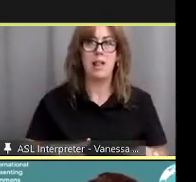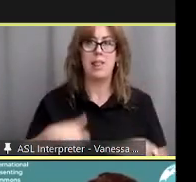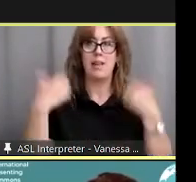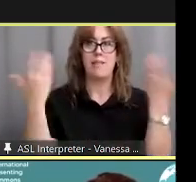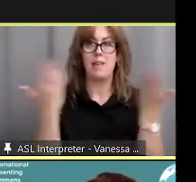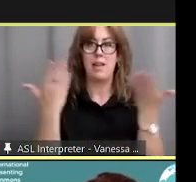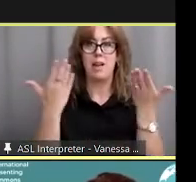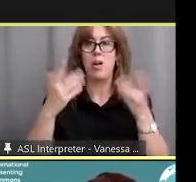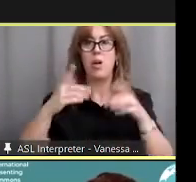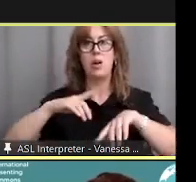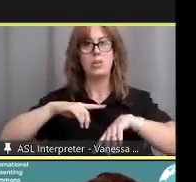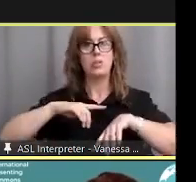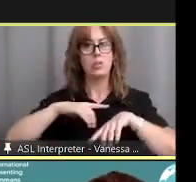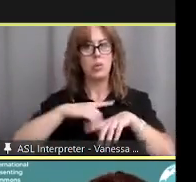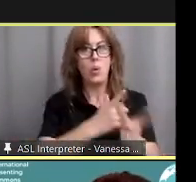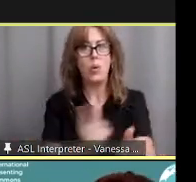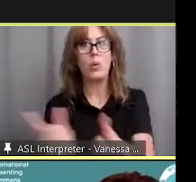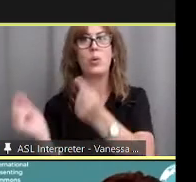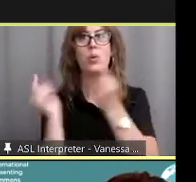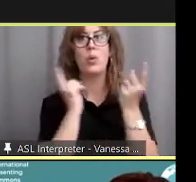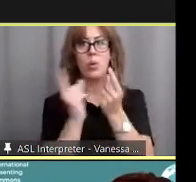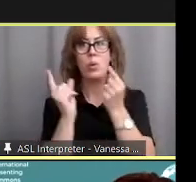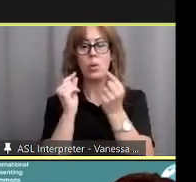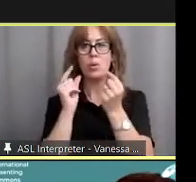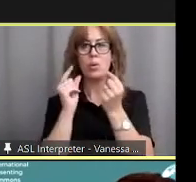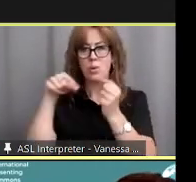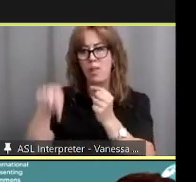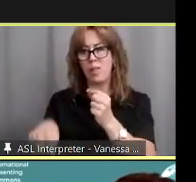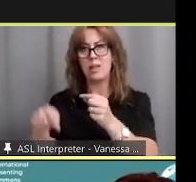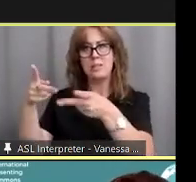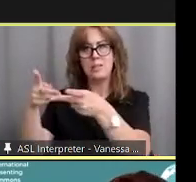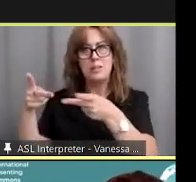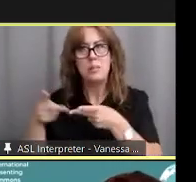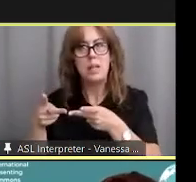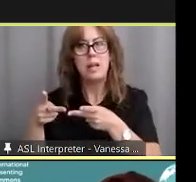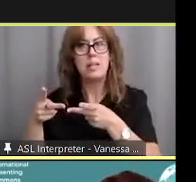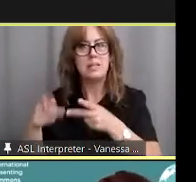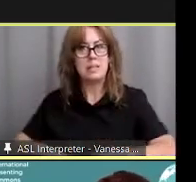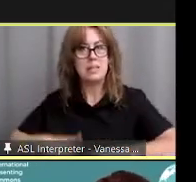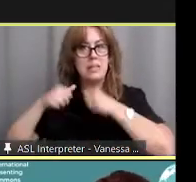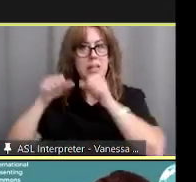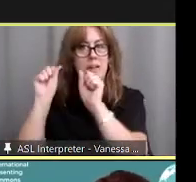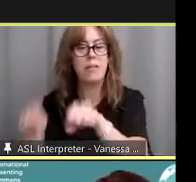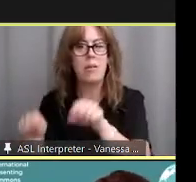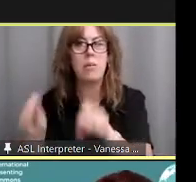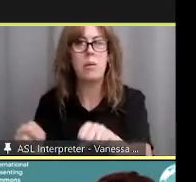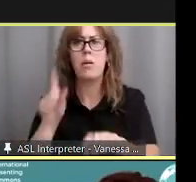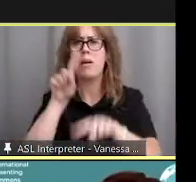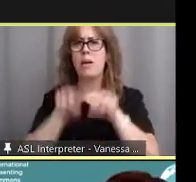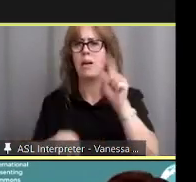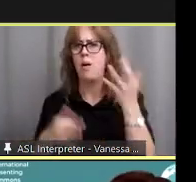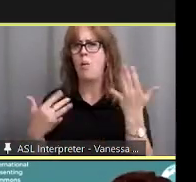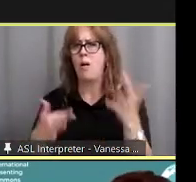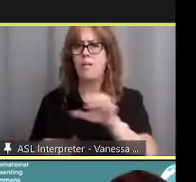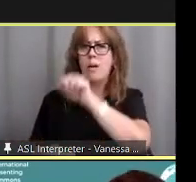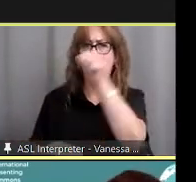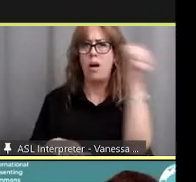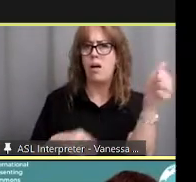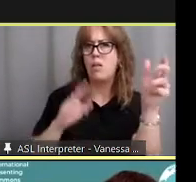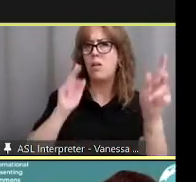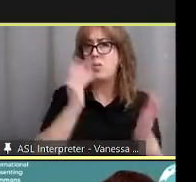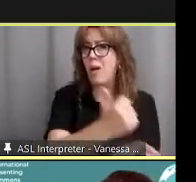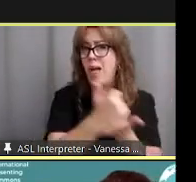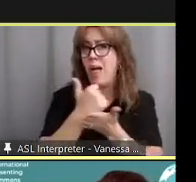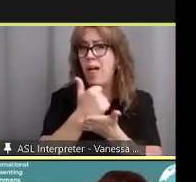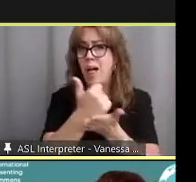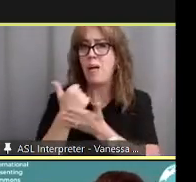Because I can't wait for anyone to do it, can I take responsibility to begin? And because,